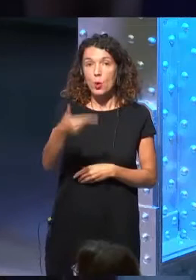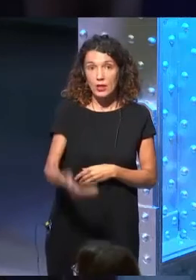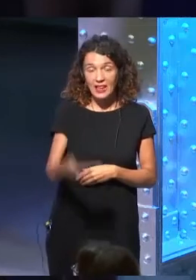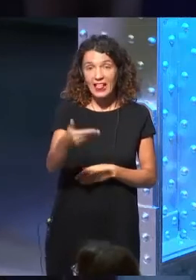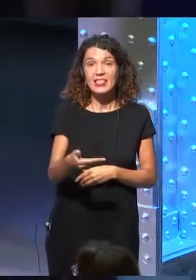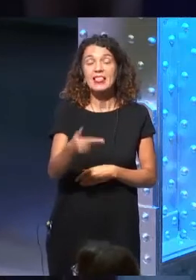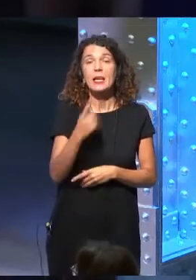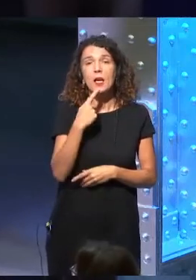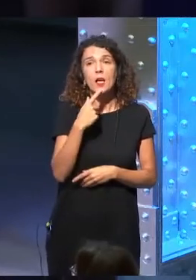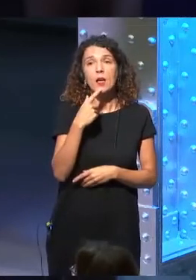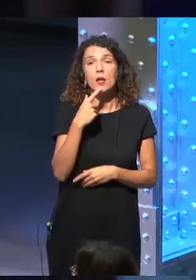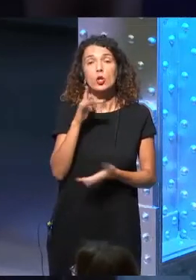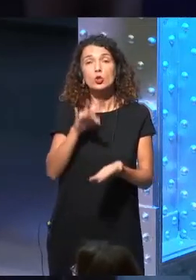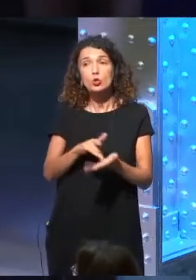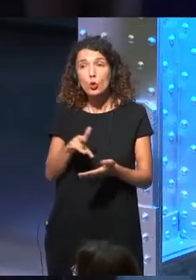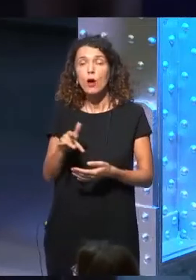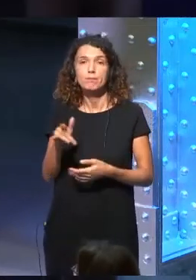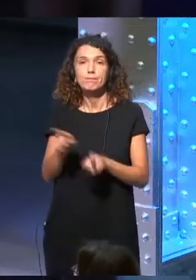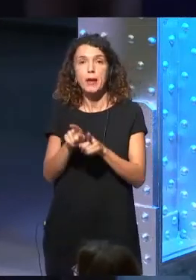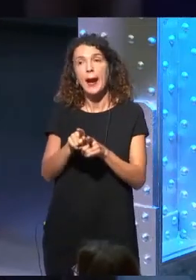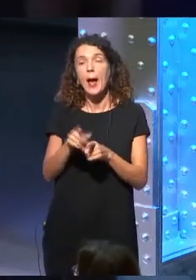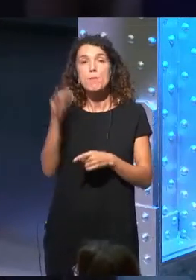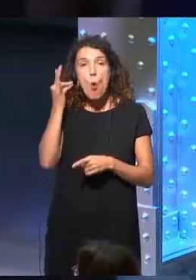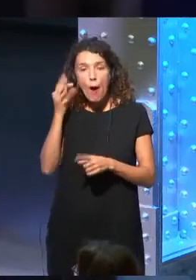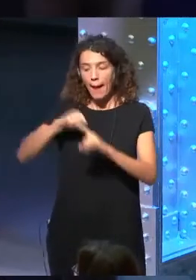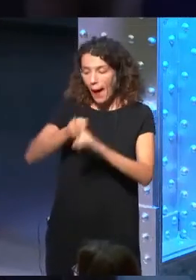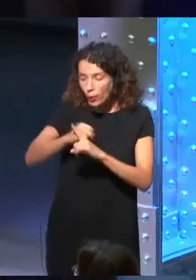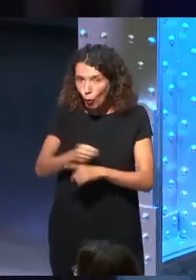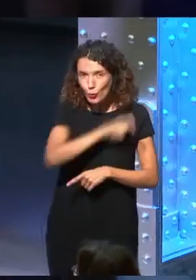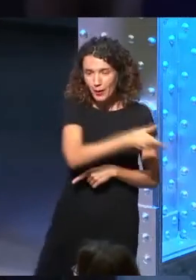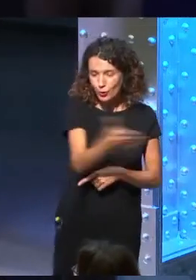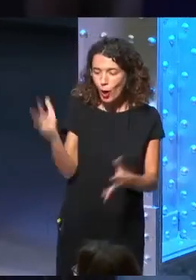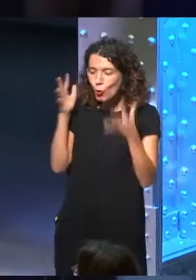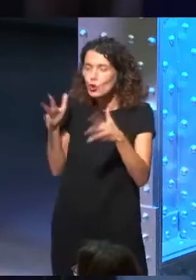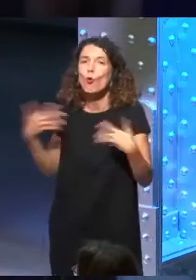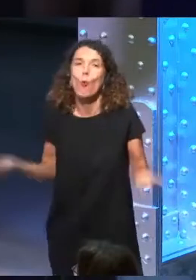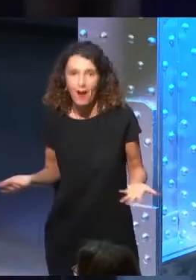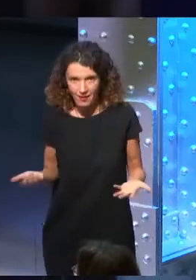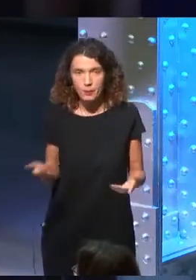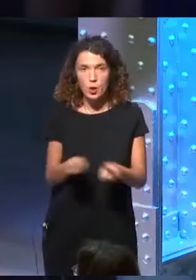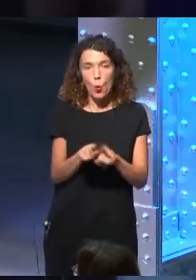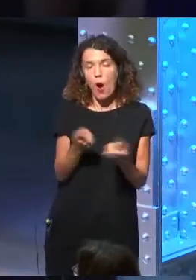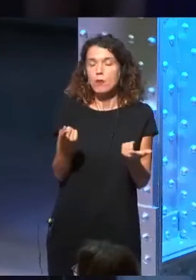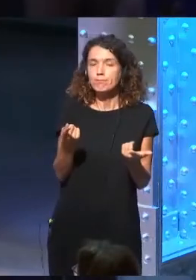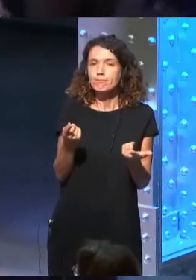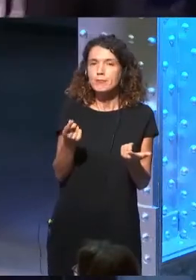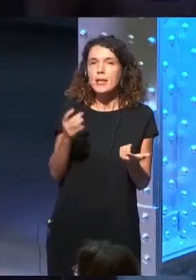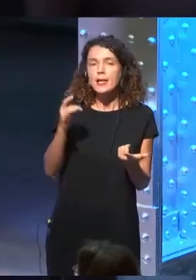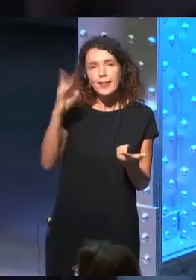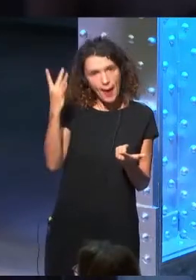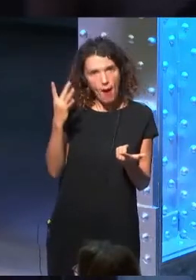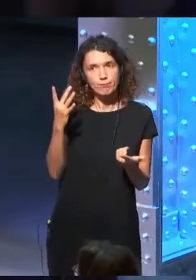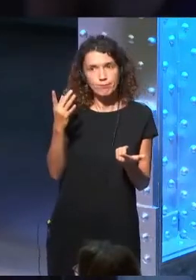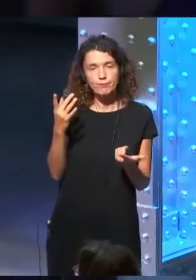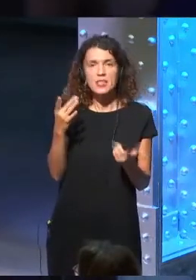deal with this when it happens actually reasserts the idea that you should be silent. If you get